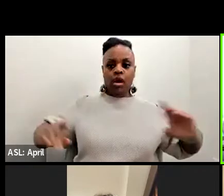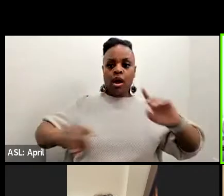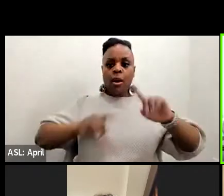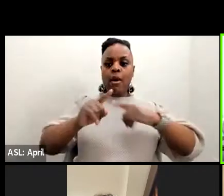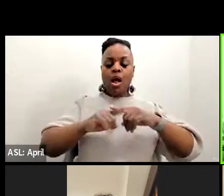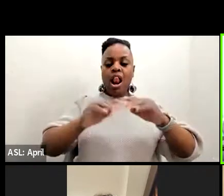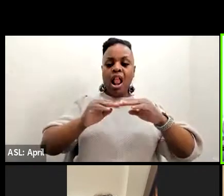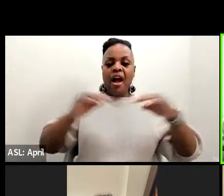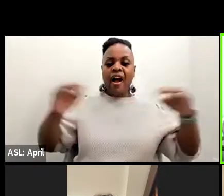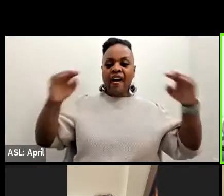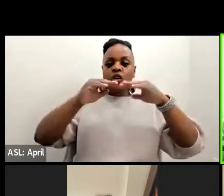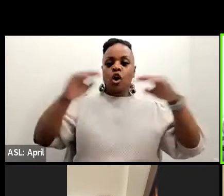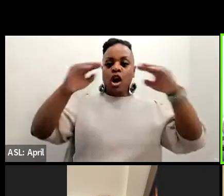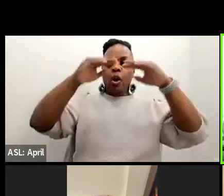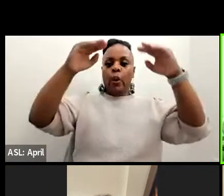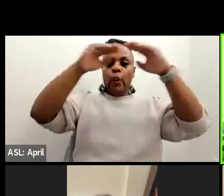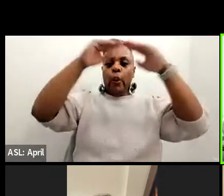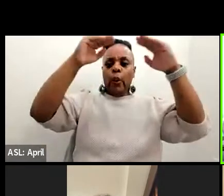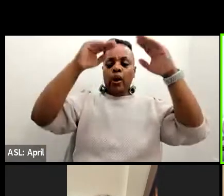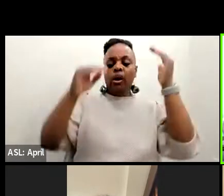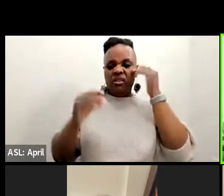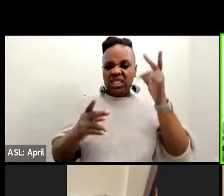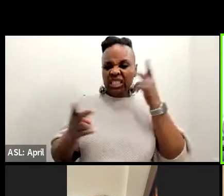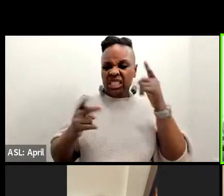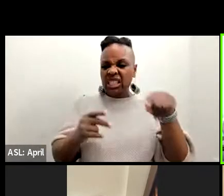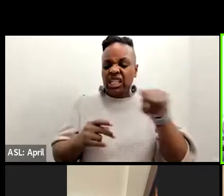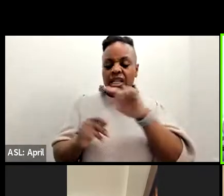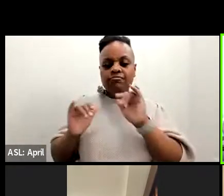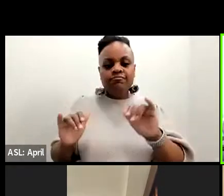kinds of parts of public life in Egypt?